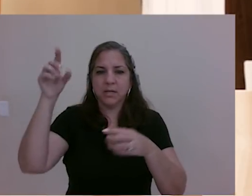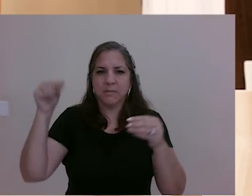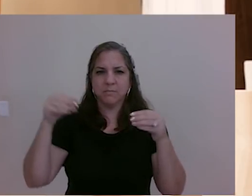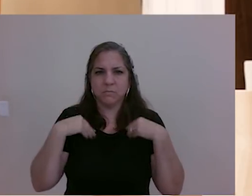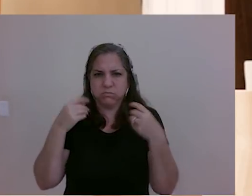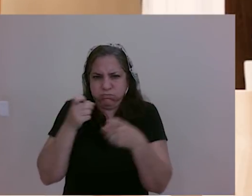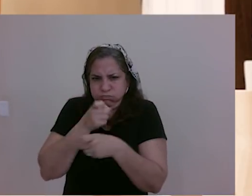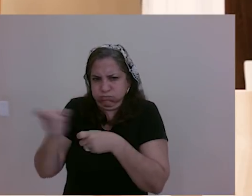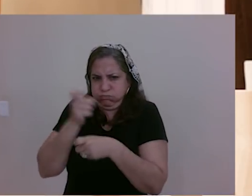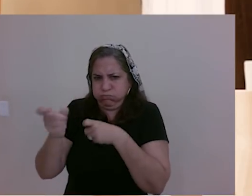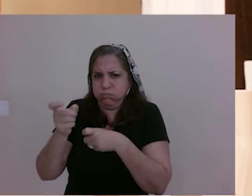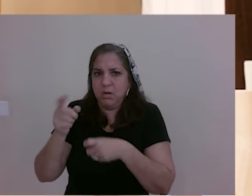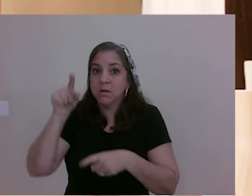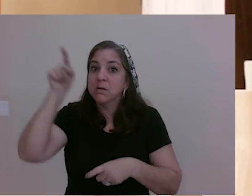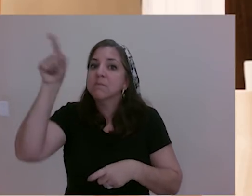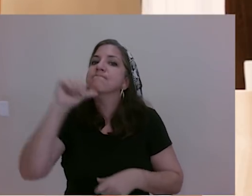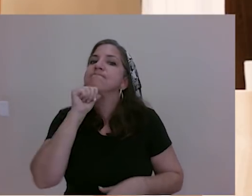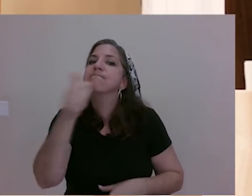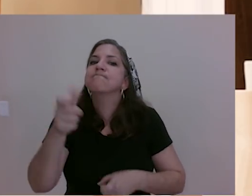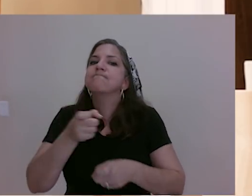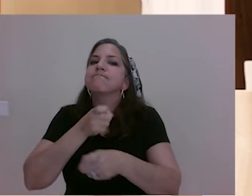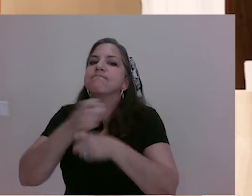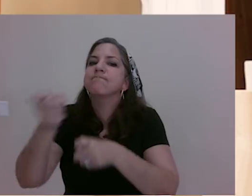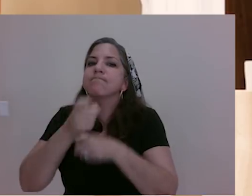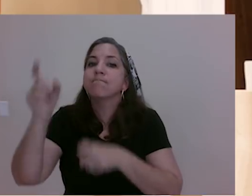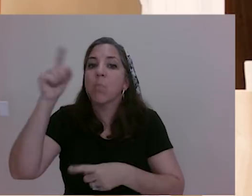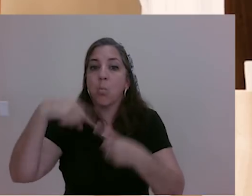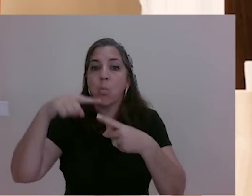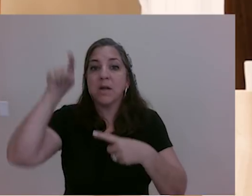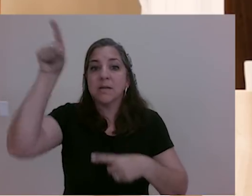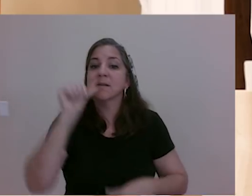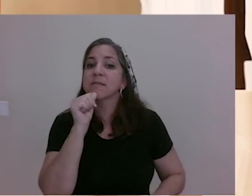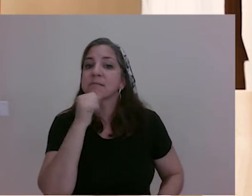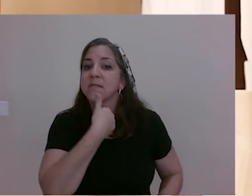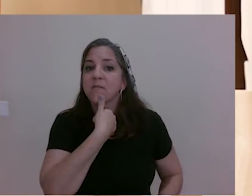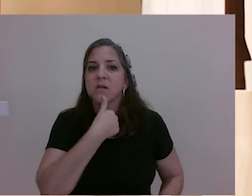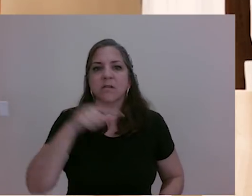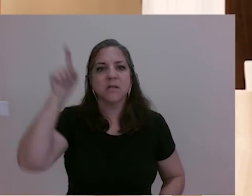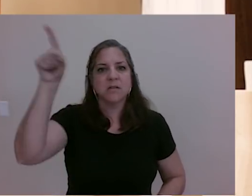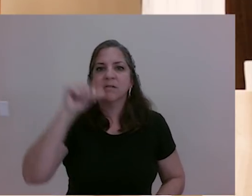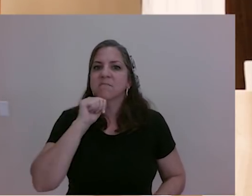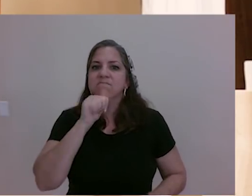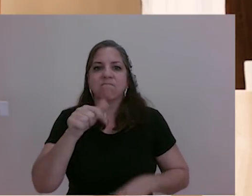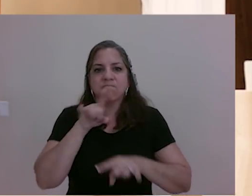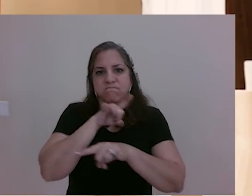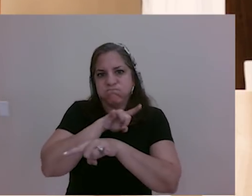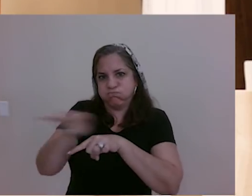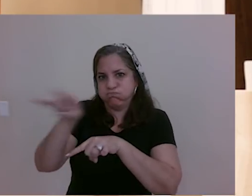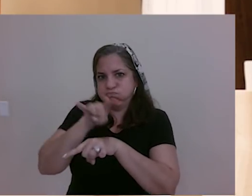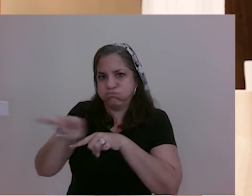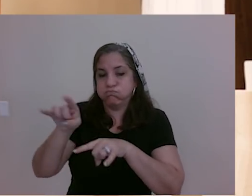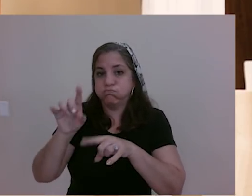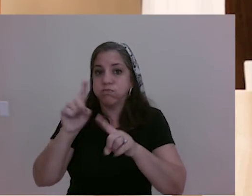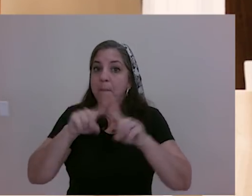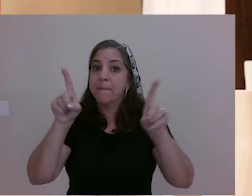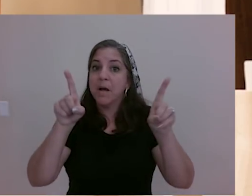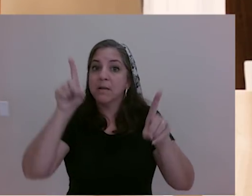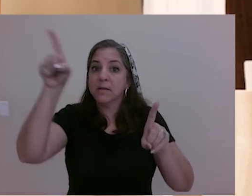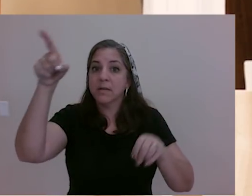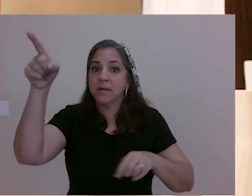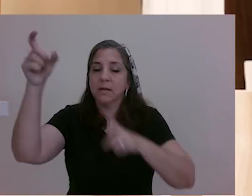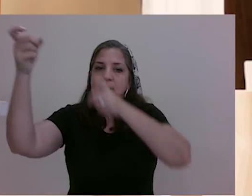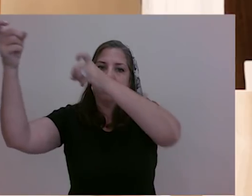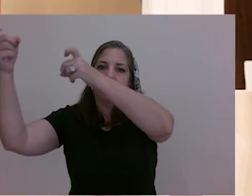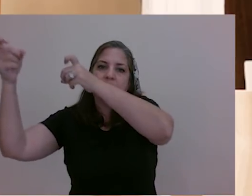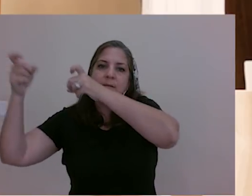he returned no insult. When he suffered, he did not threaten. Instead, he handed himself